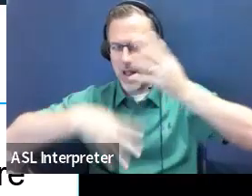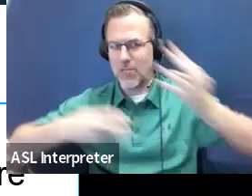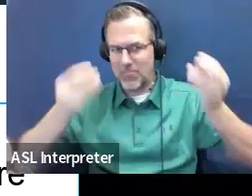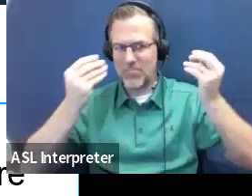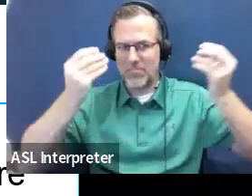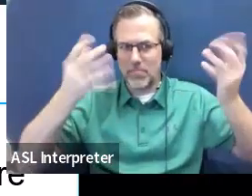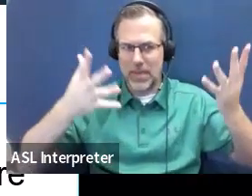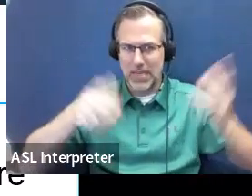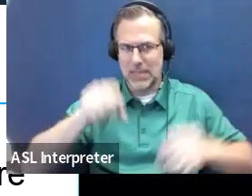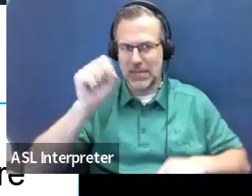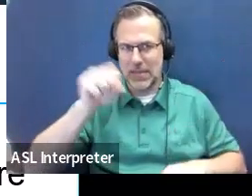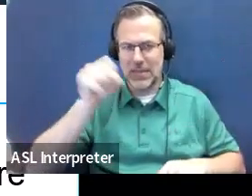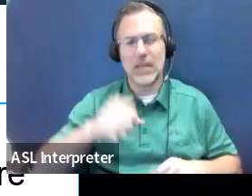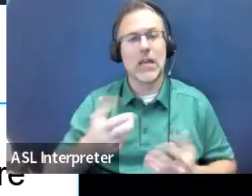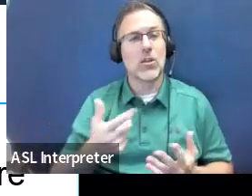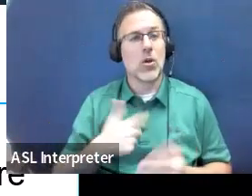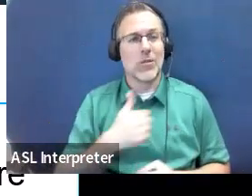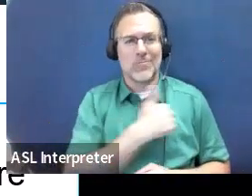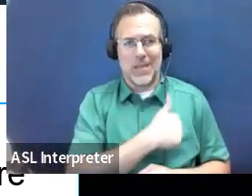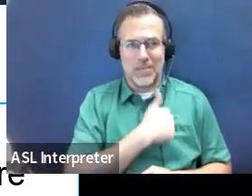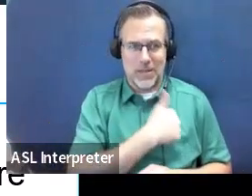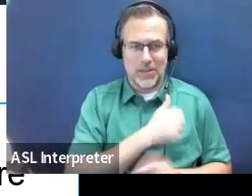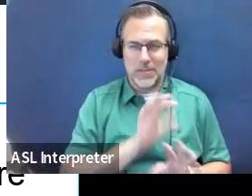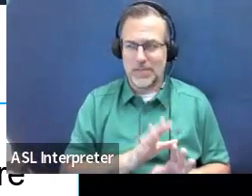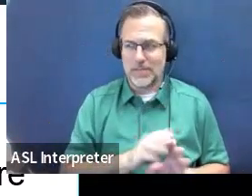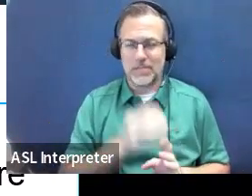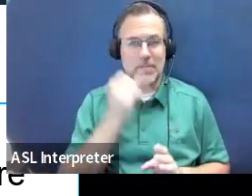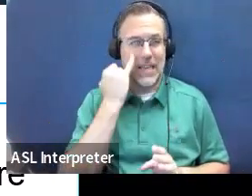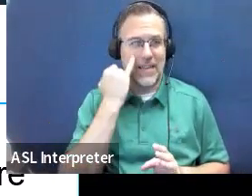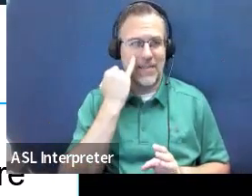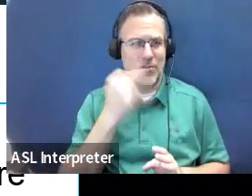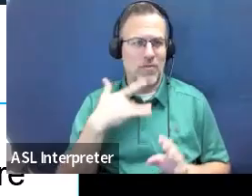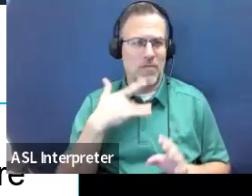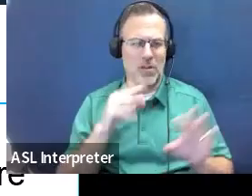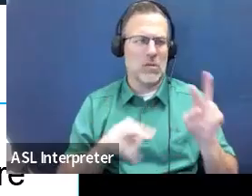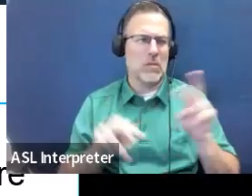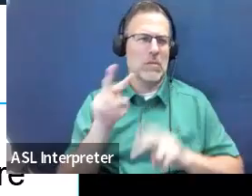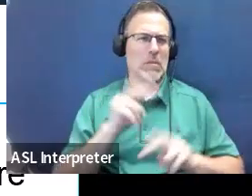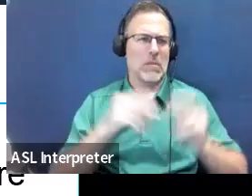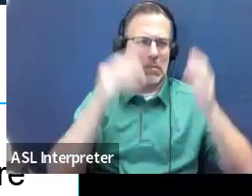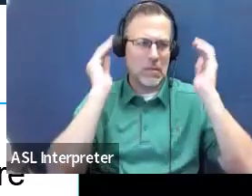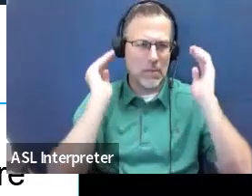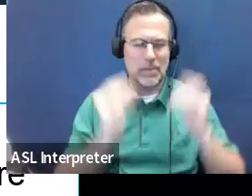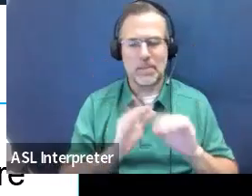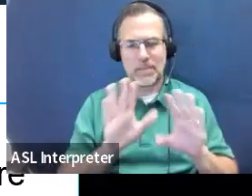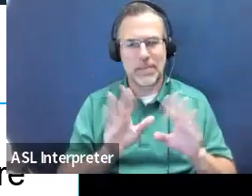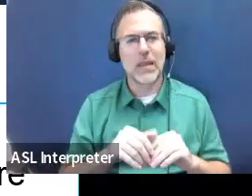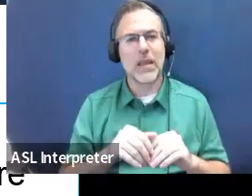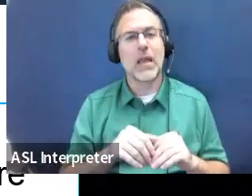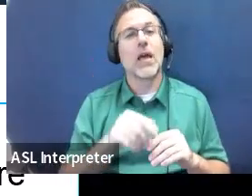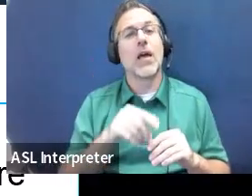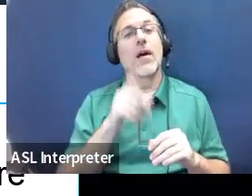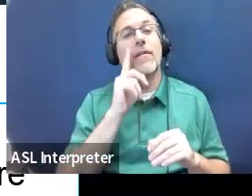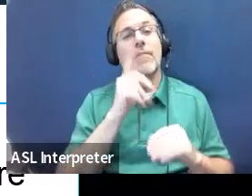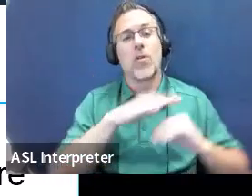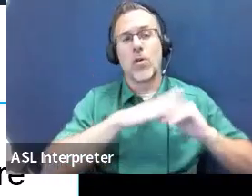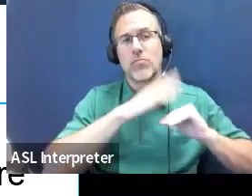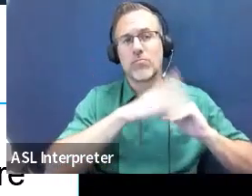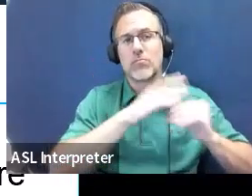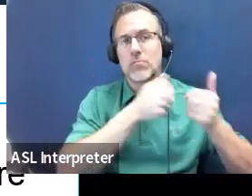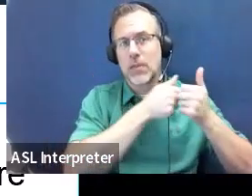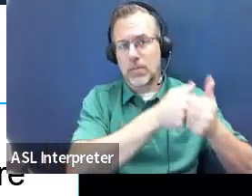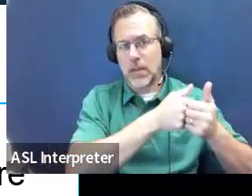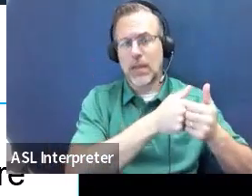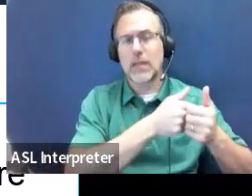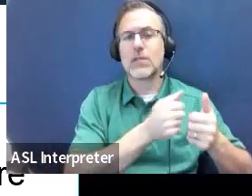lot. So I apologize if it's a lot for you. And so here, compliance, we want to make sure that evaluations